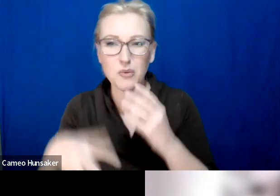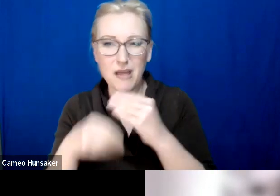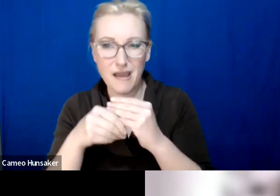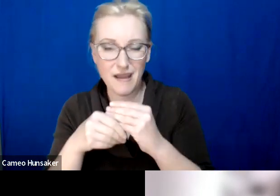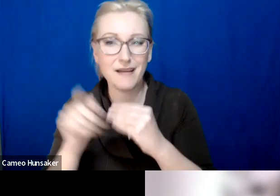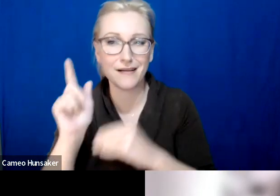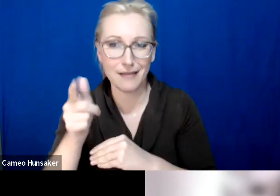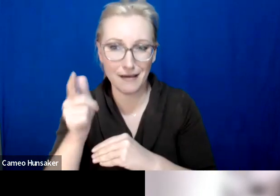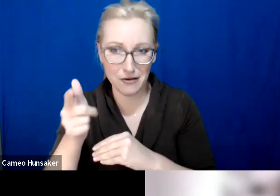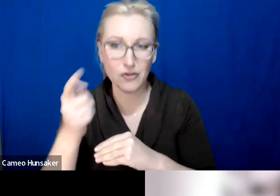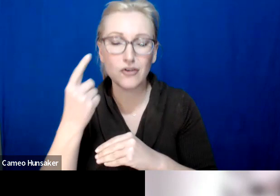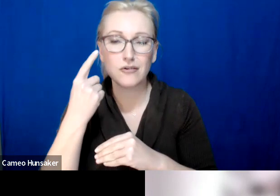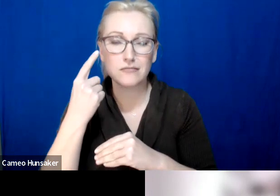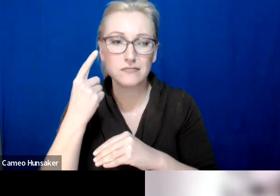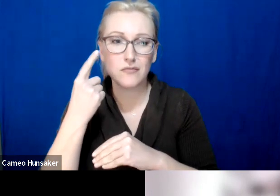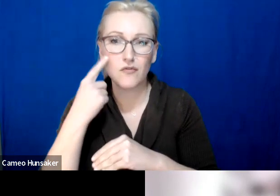Okay.